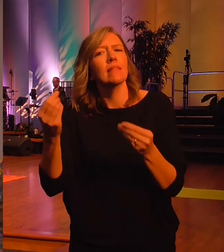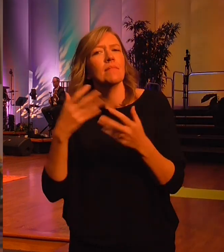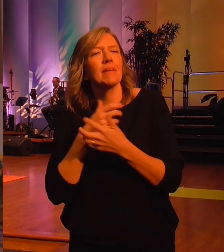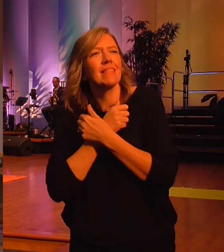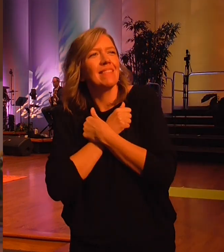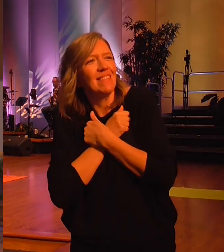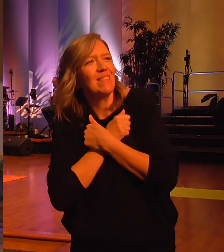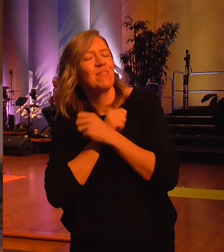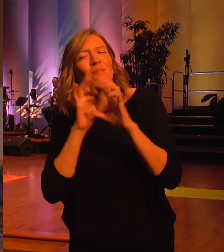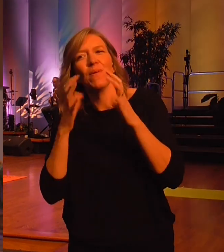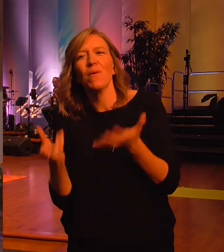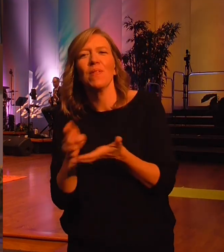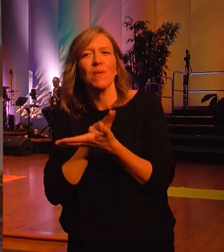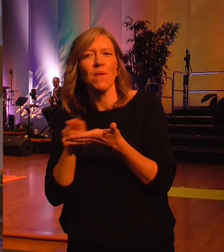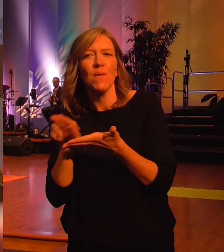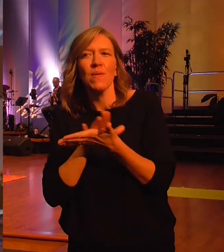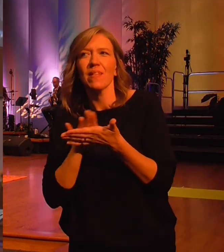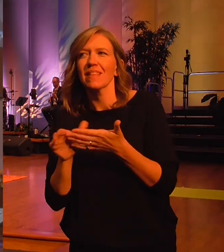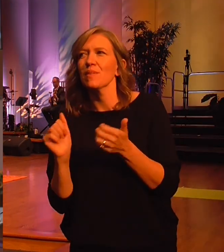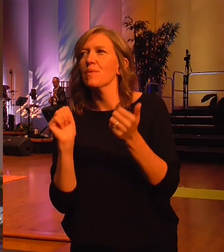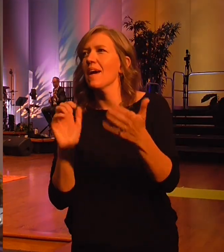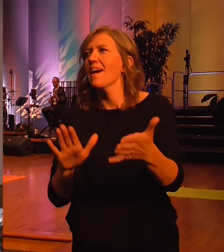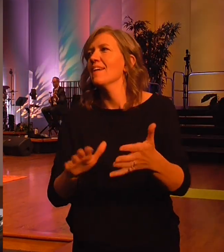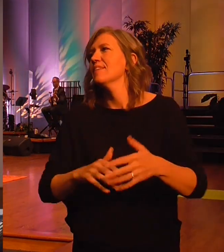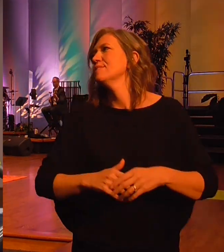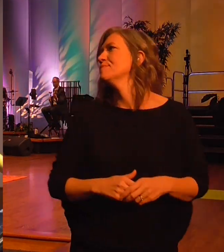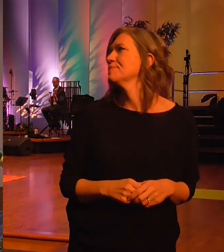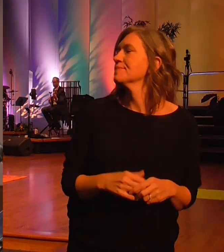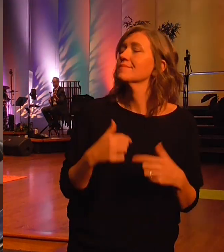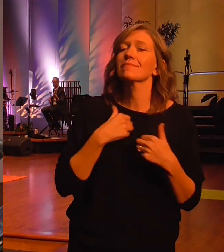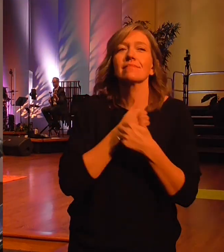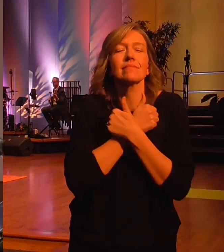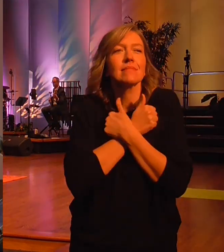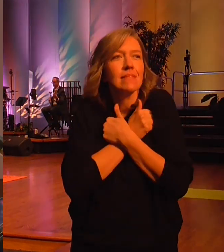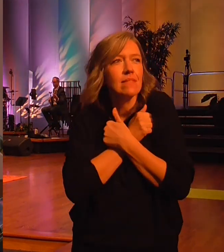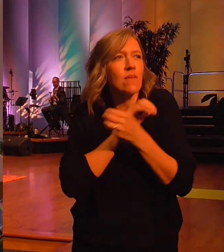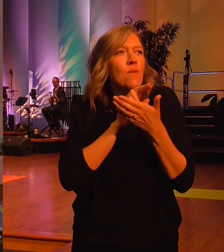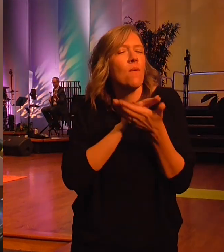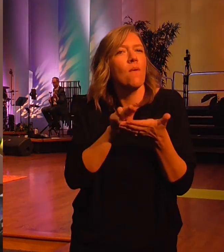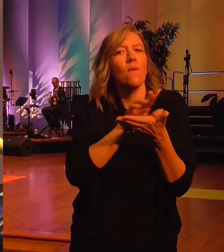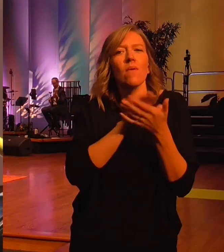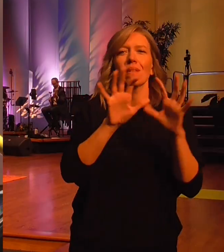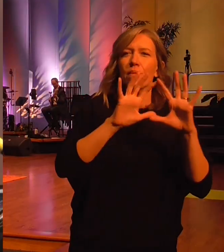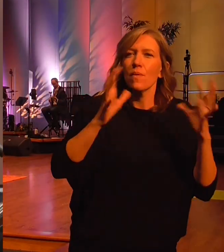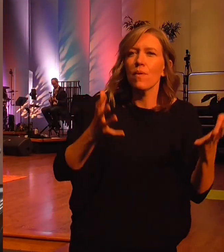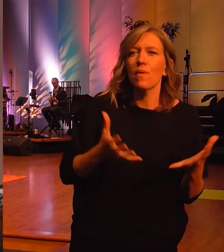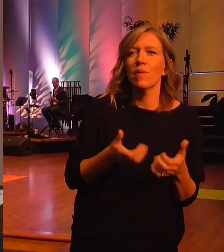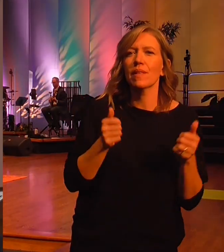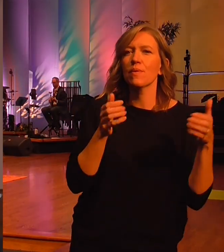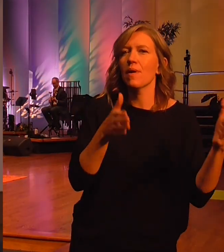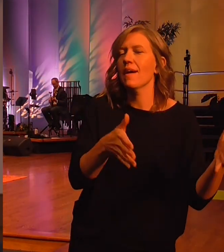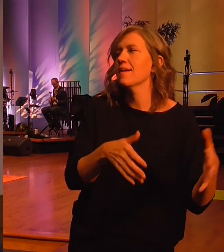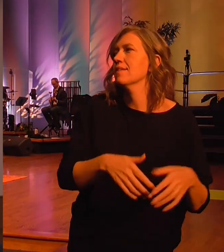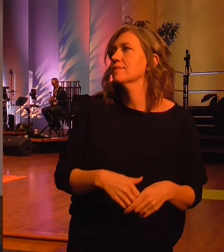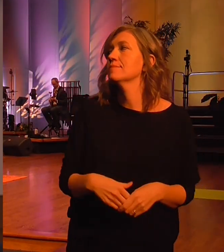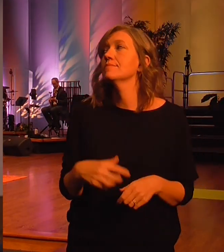know in a holy, holy way. Oh, let me love in a holy, holy way.